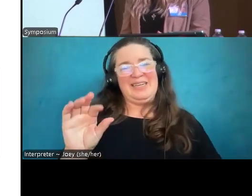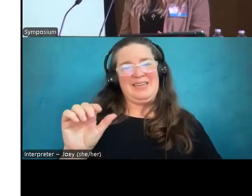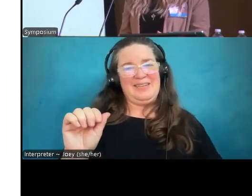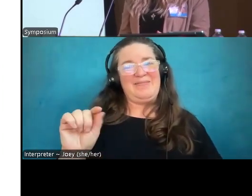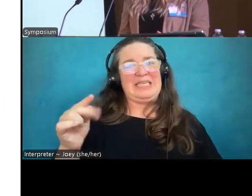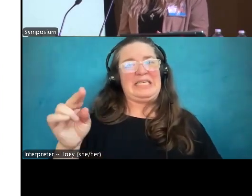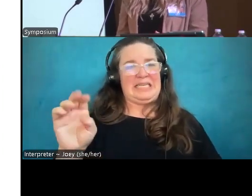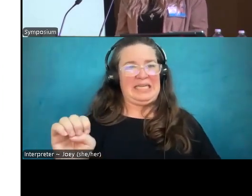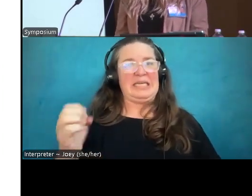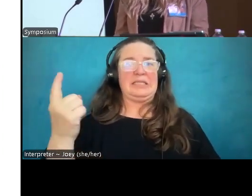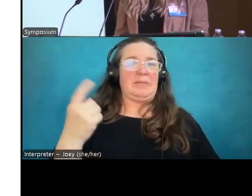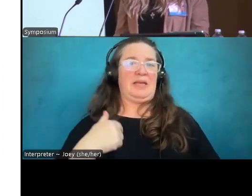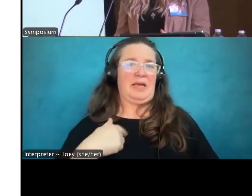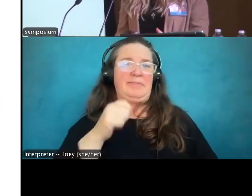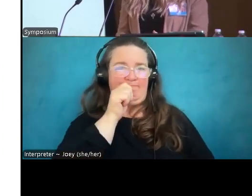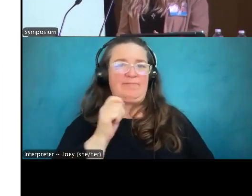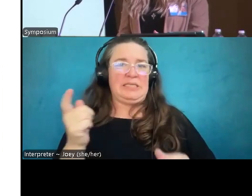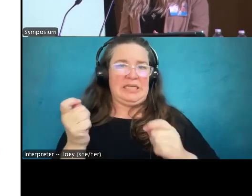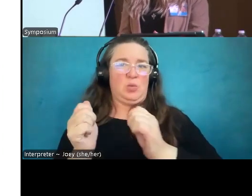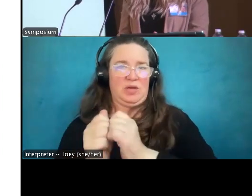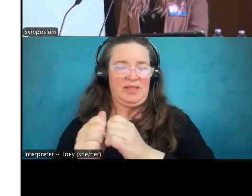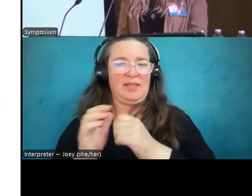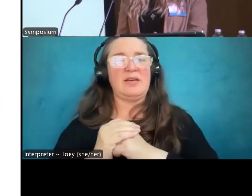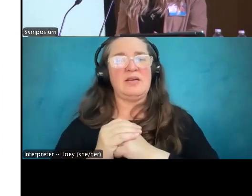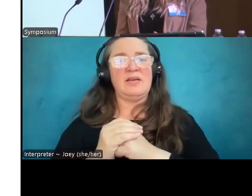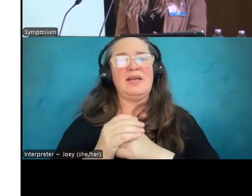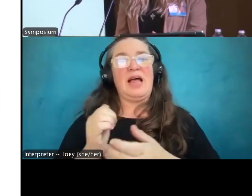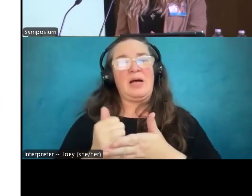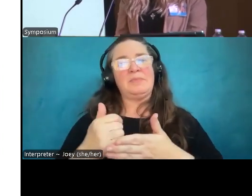problem and other challenges. Separating